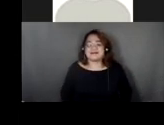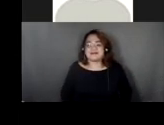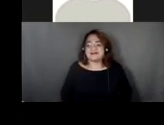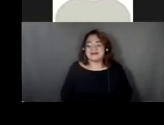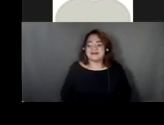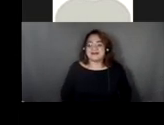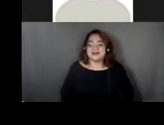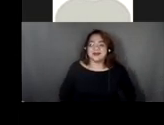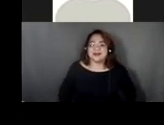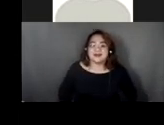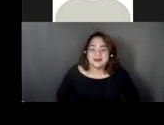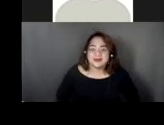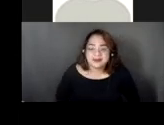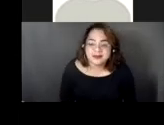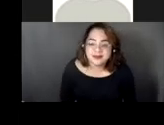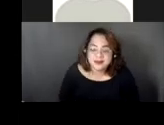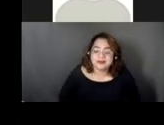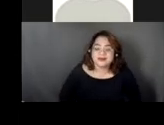And